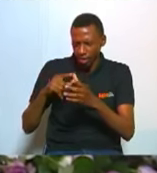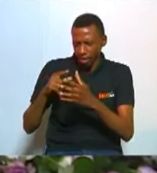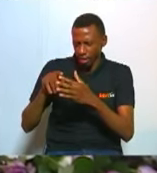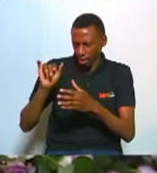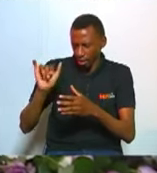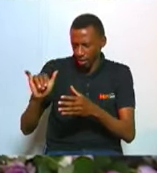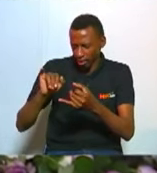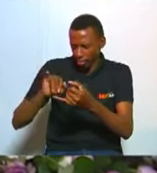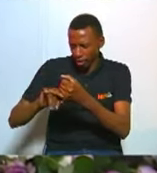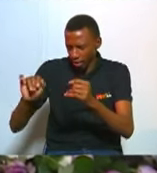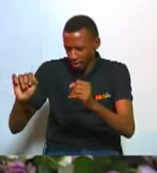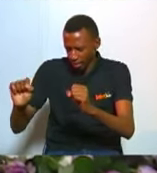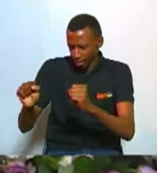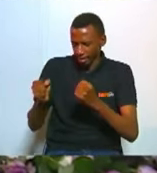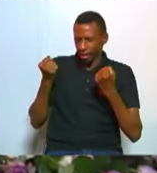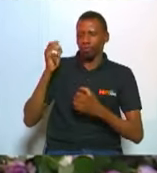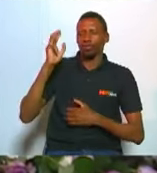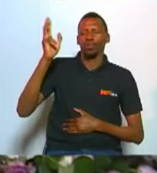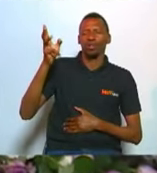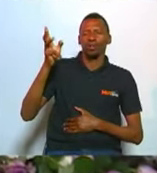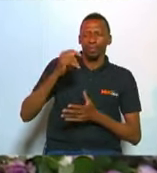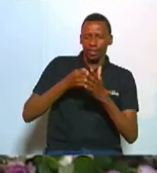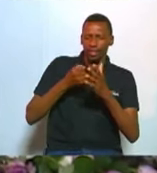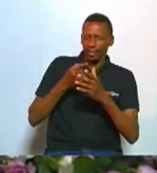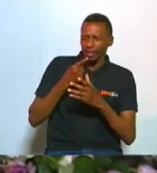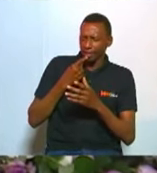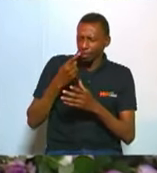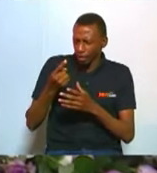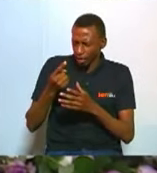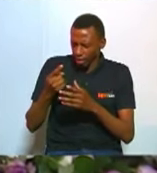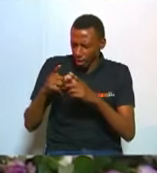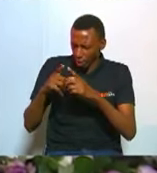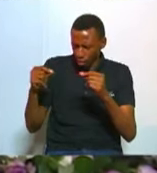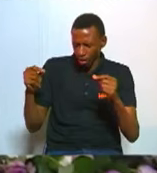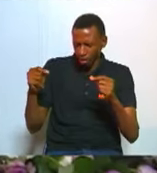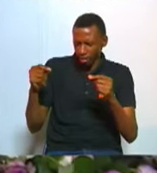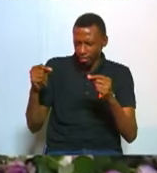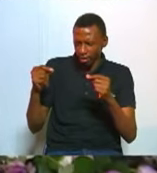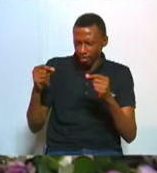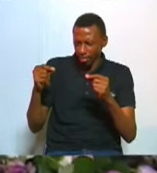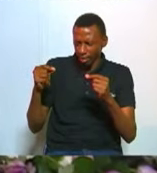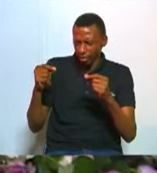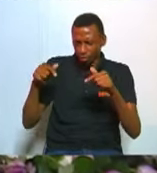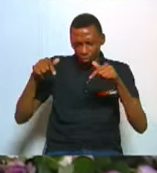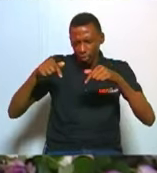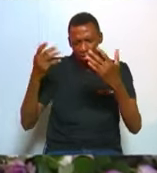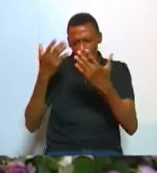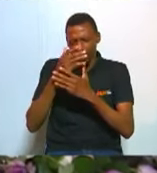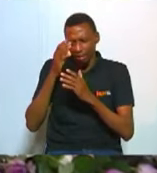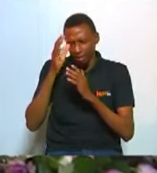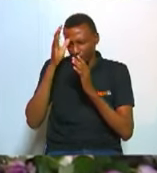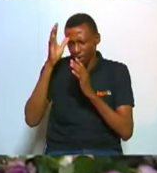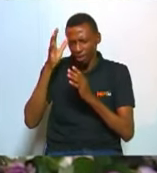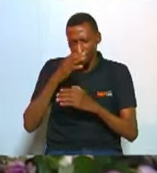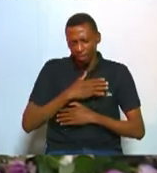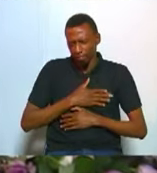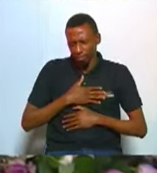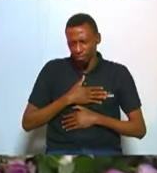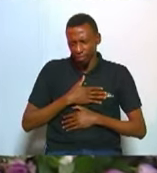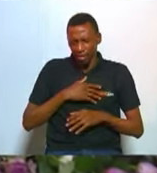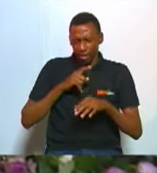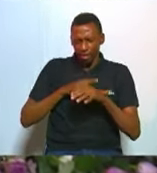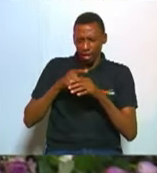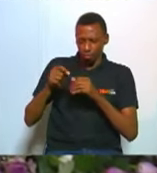saved. Just speak a word. Just speak a word tonight, Father. And when you